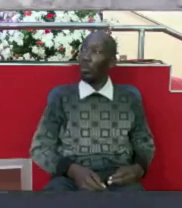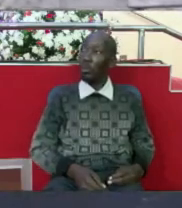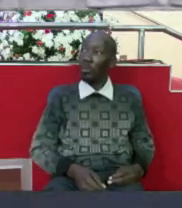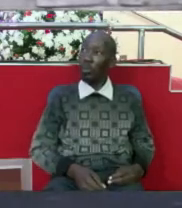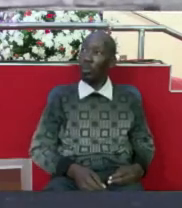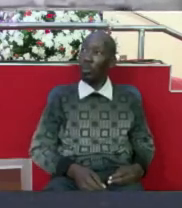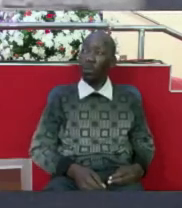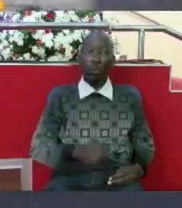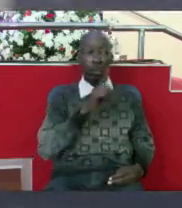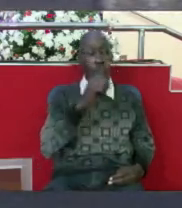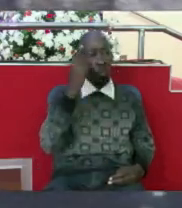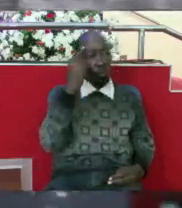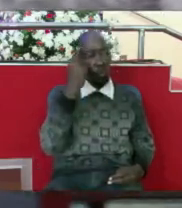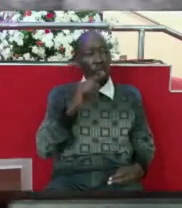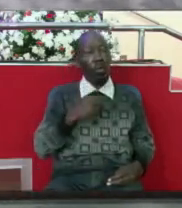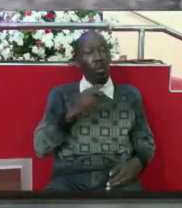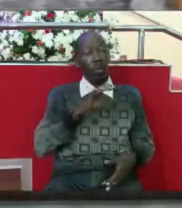You know, praise looks good on you.